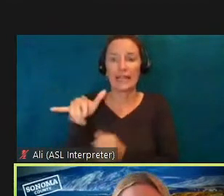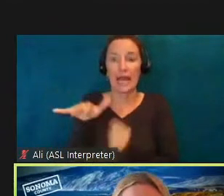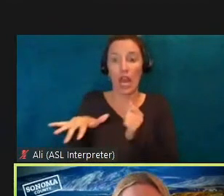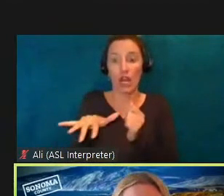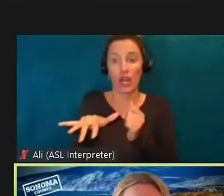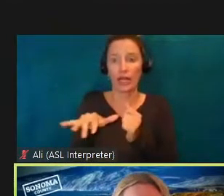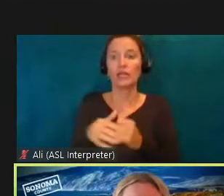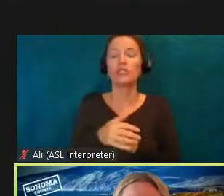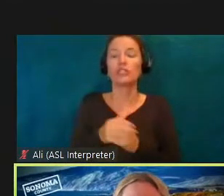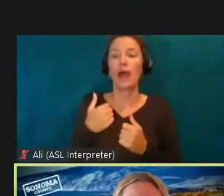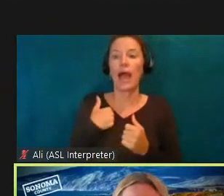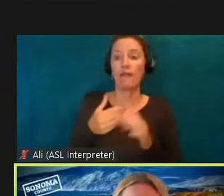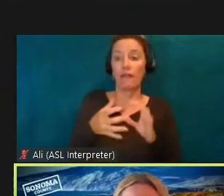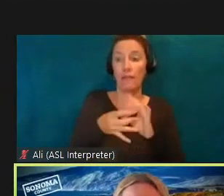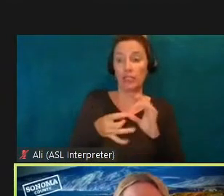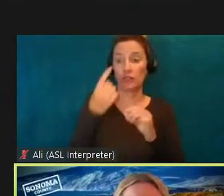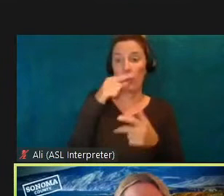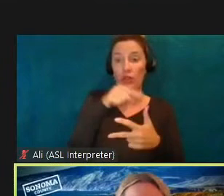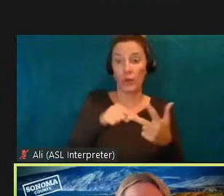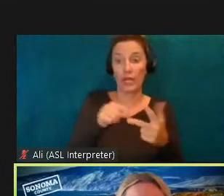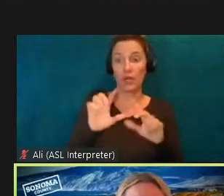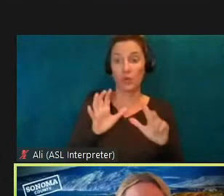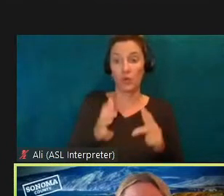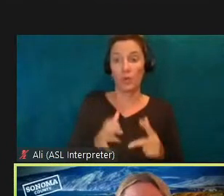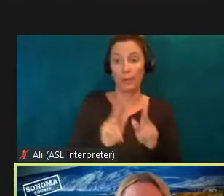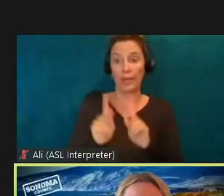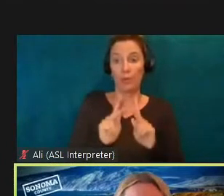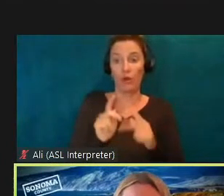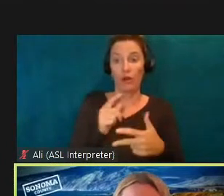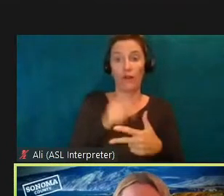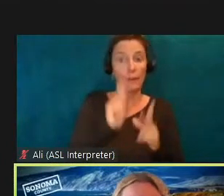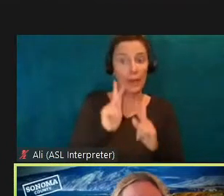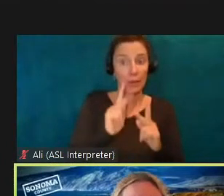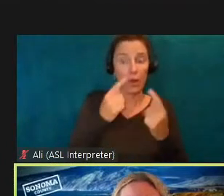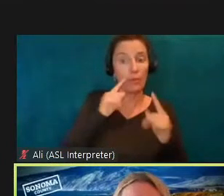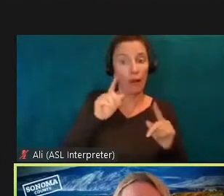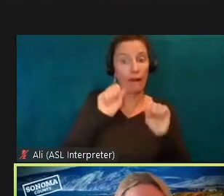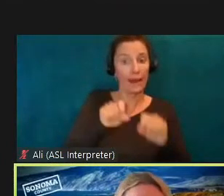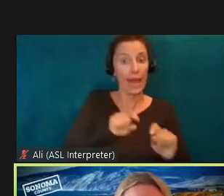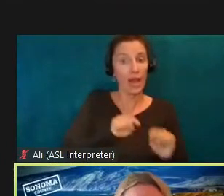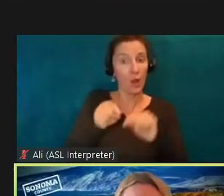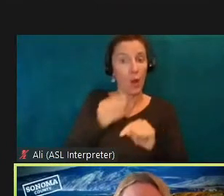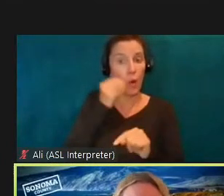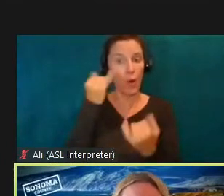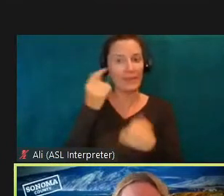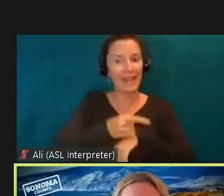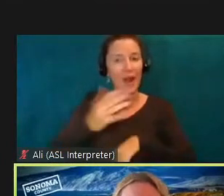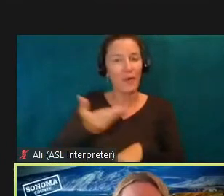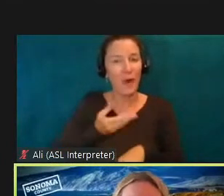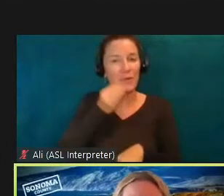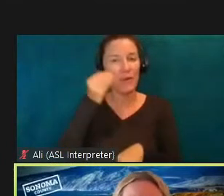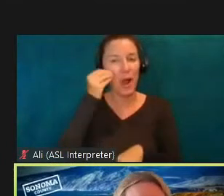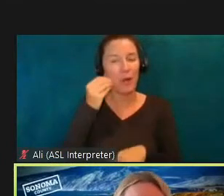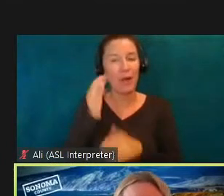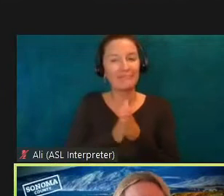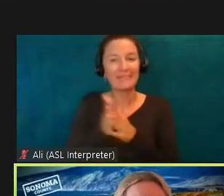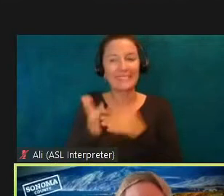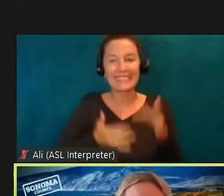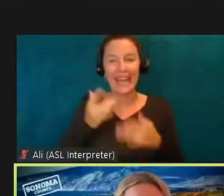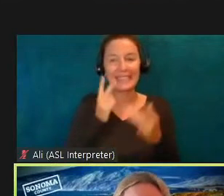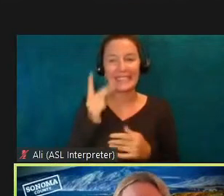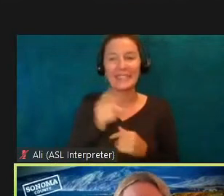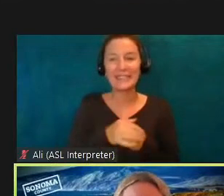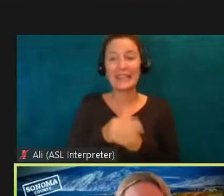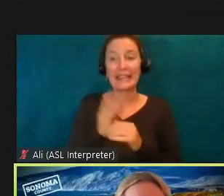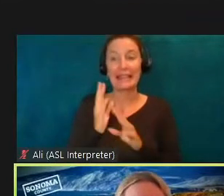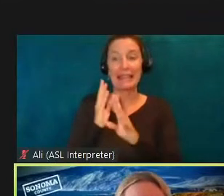different groups of folks. Number 1, to those residents who were able to come home today, welcome home. I can't wait to see you in the line at Spears